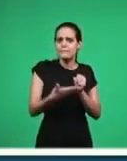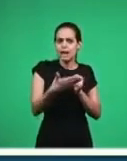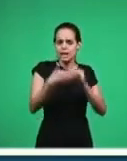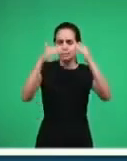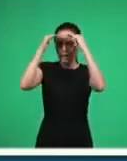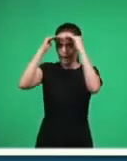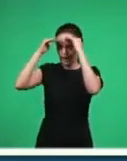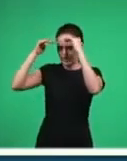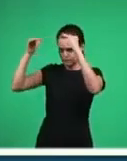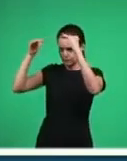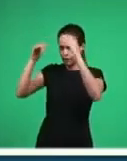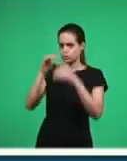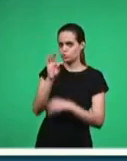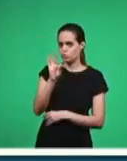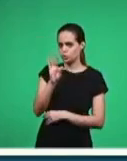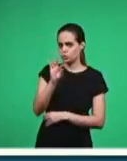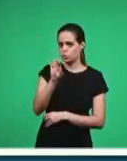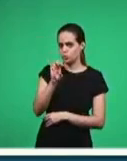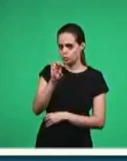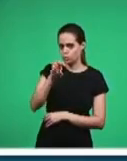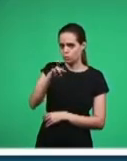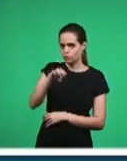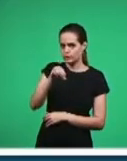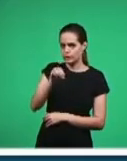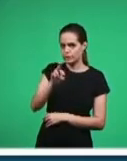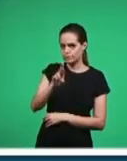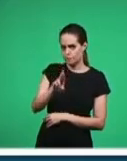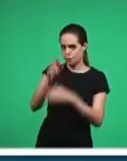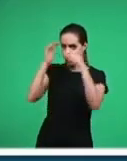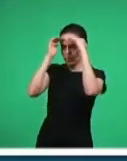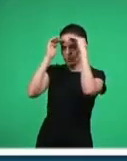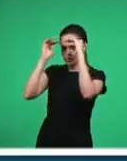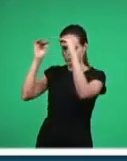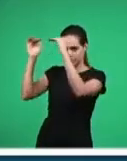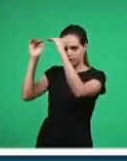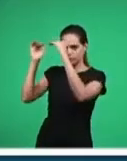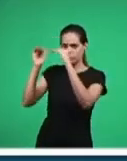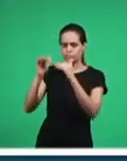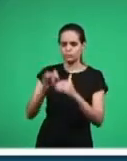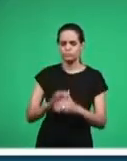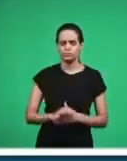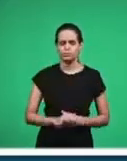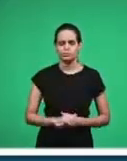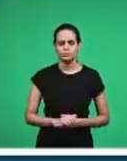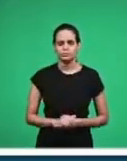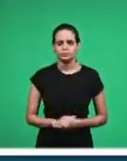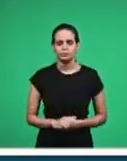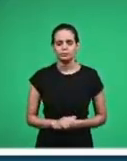that relates fear as one of the fundamental characteristics?